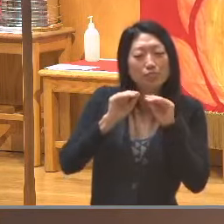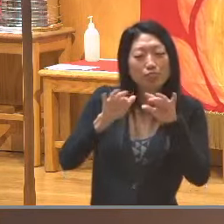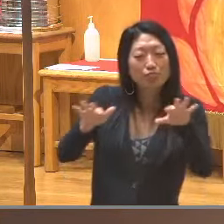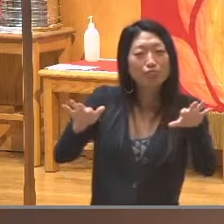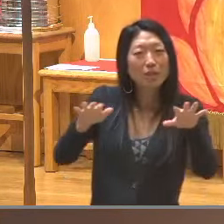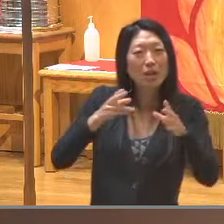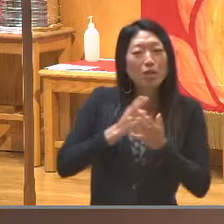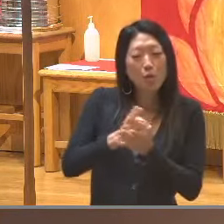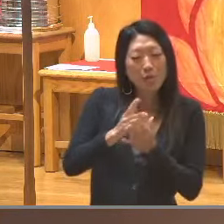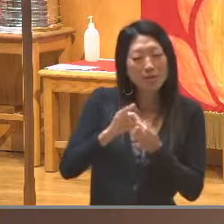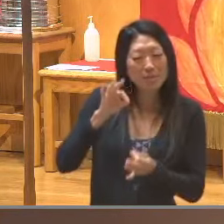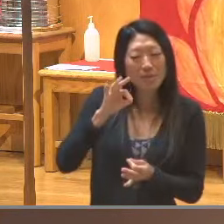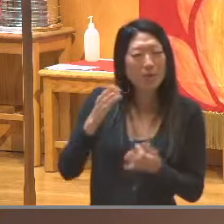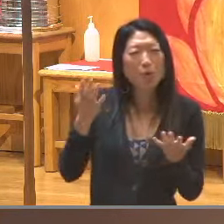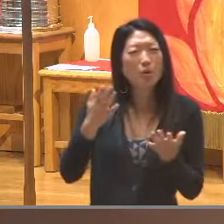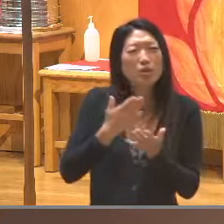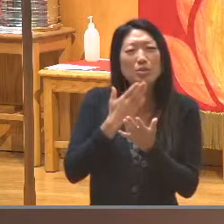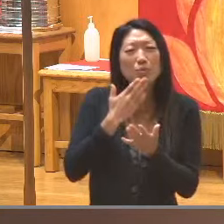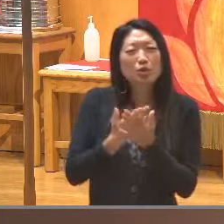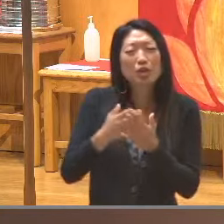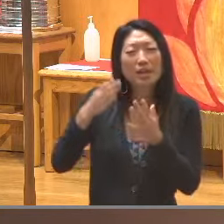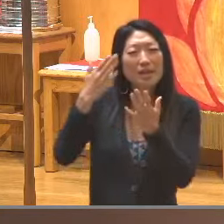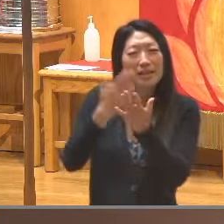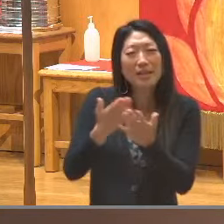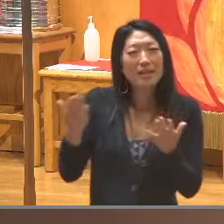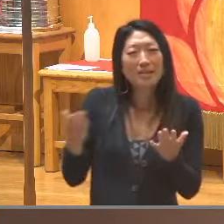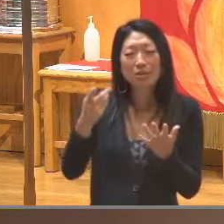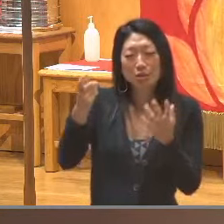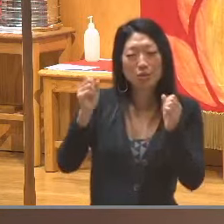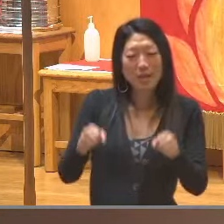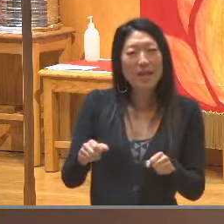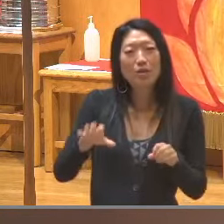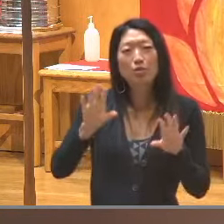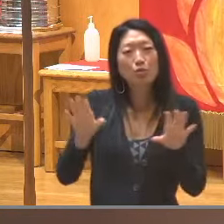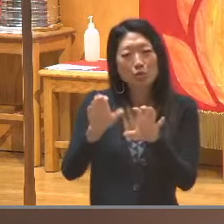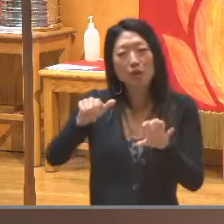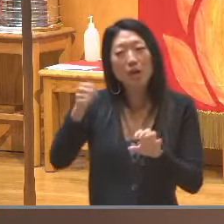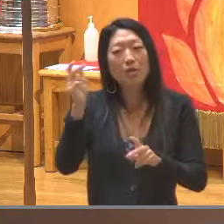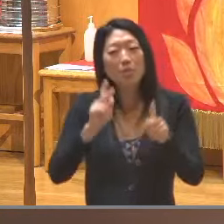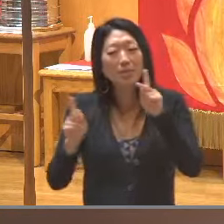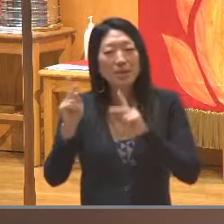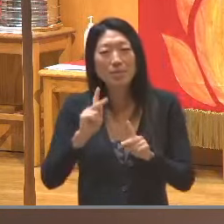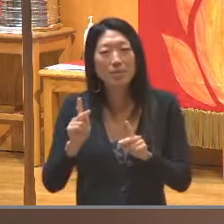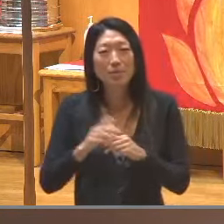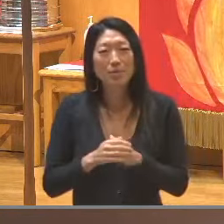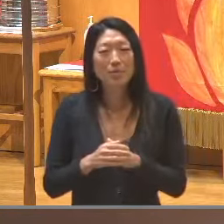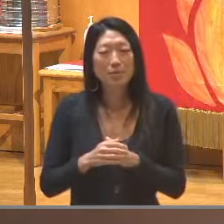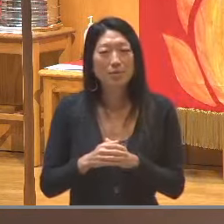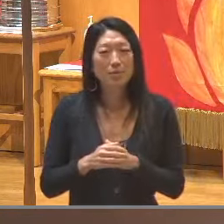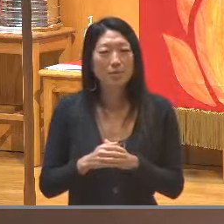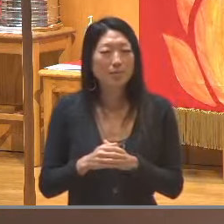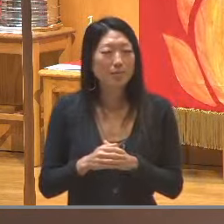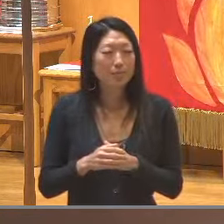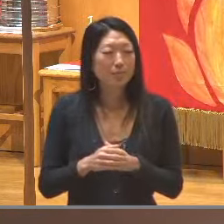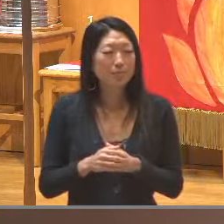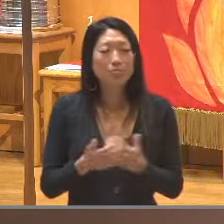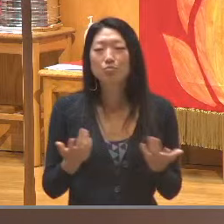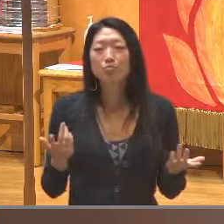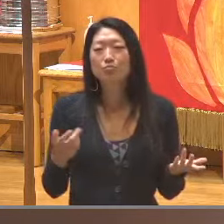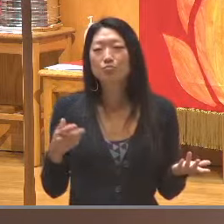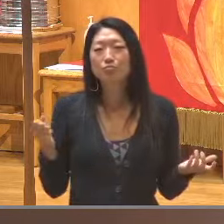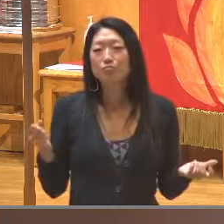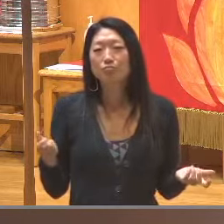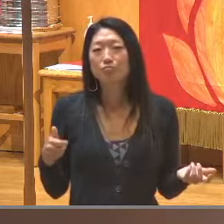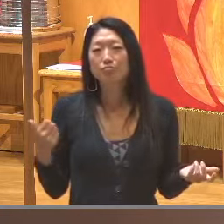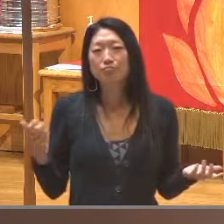people? What are some good things that you can do for others that are like taking the Holy Spirit into the world? What are some good things you can